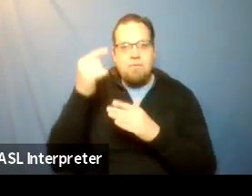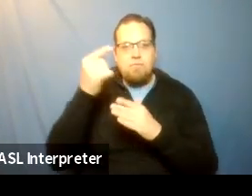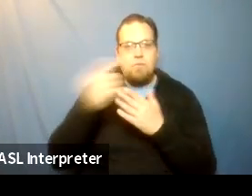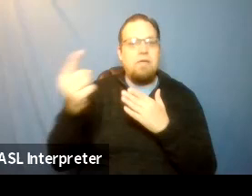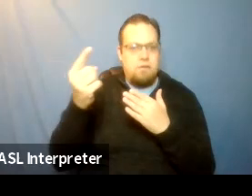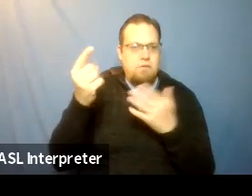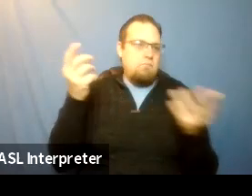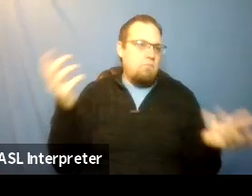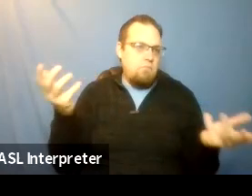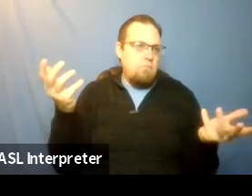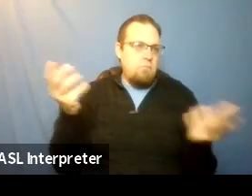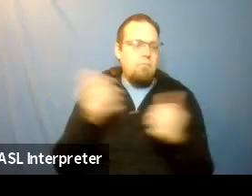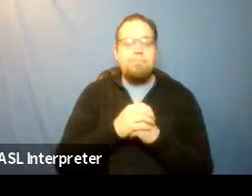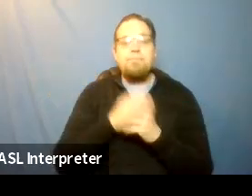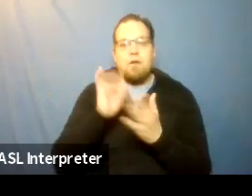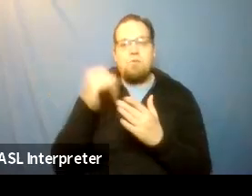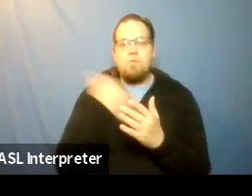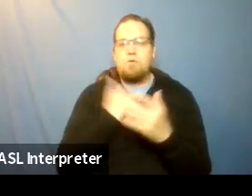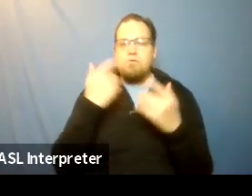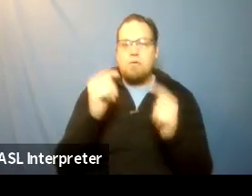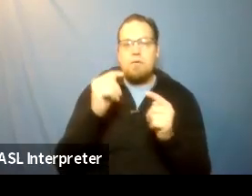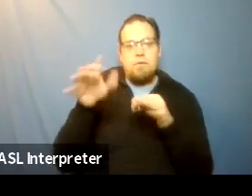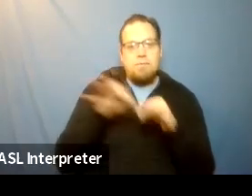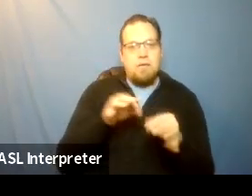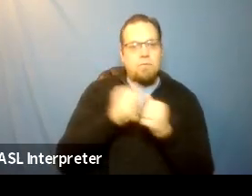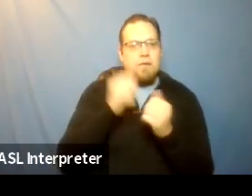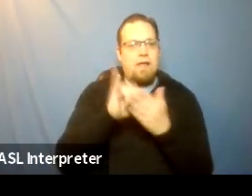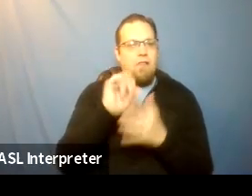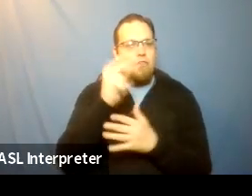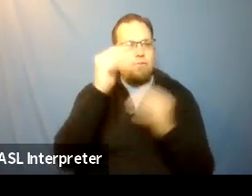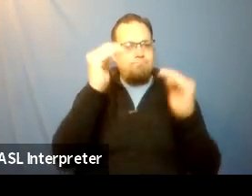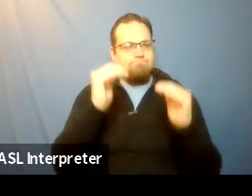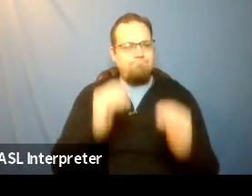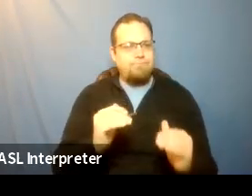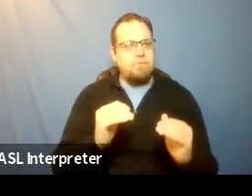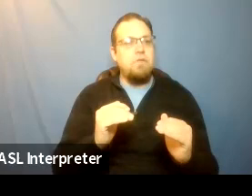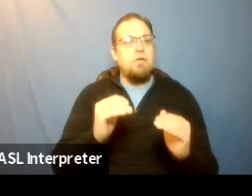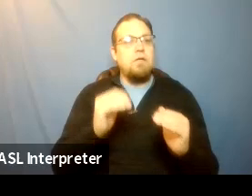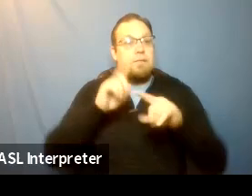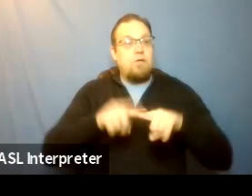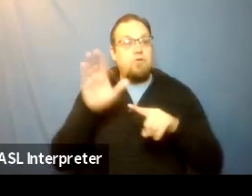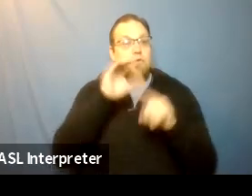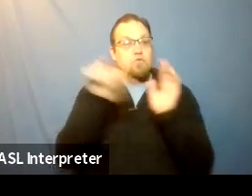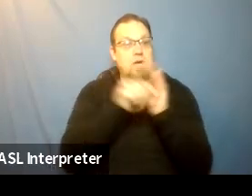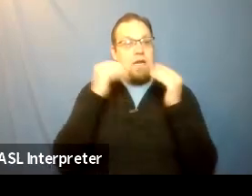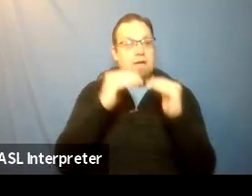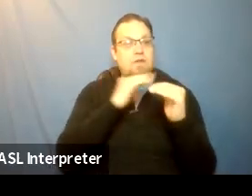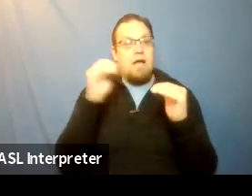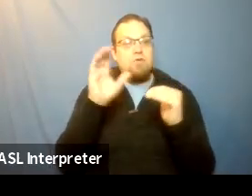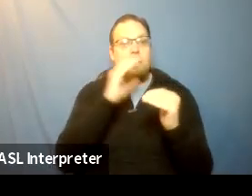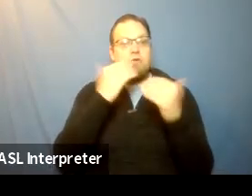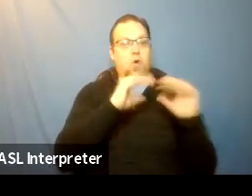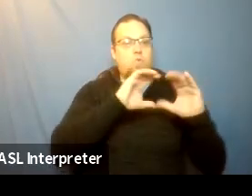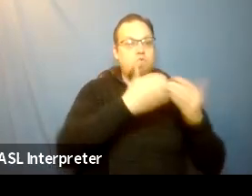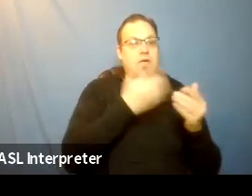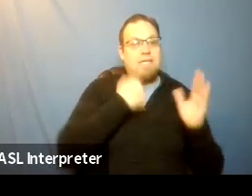So anyway, that's what we're trying to explain here with that third bullet. It's dependent on your grade level and dependent on your cohort assignment when